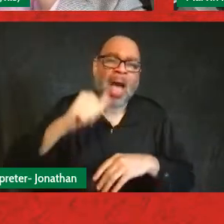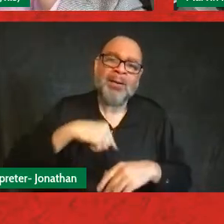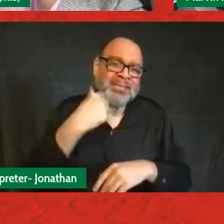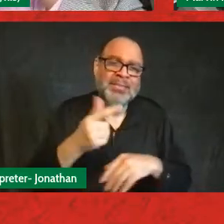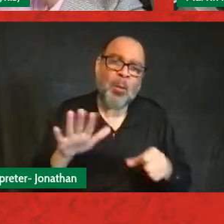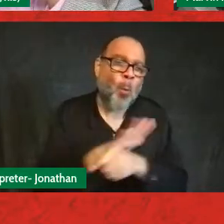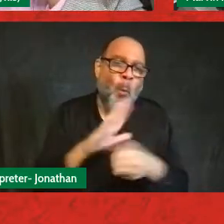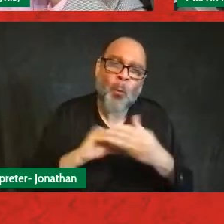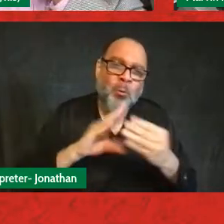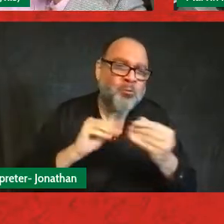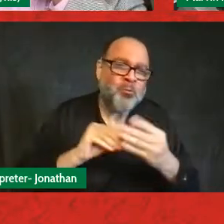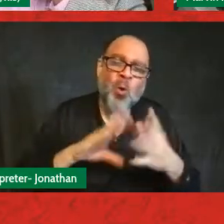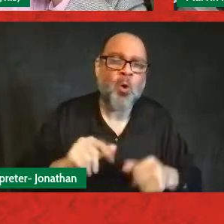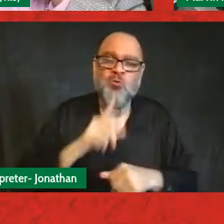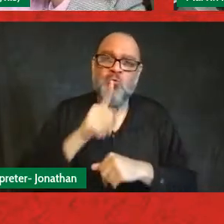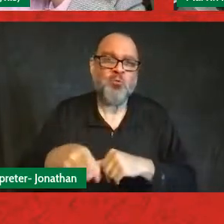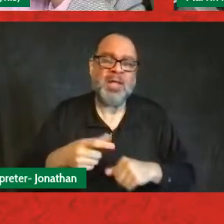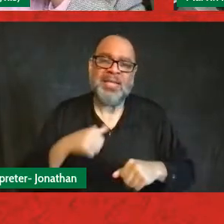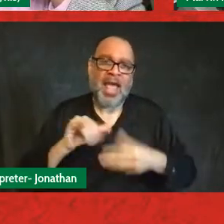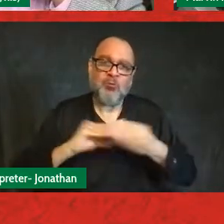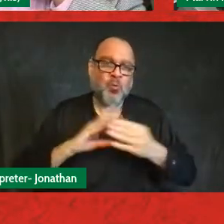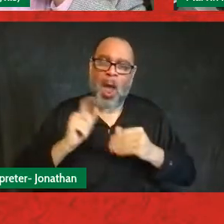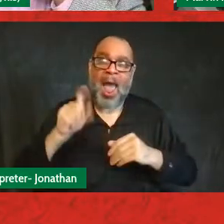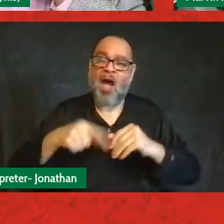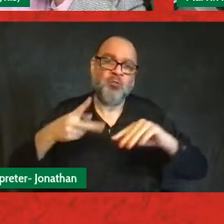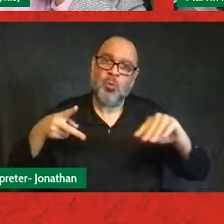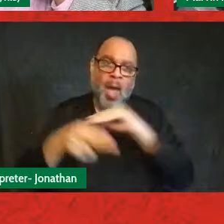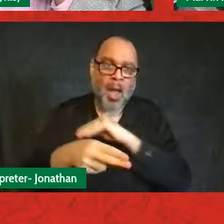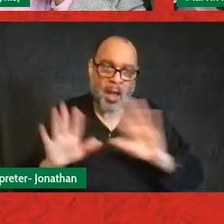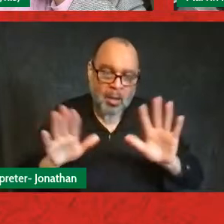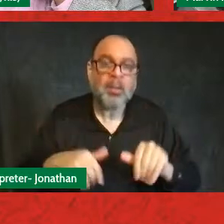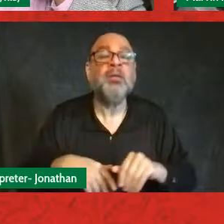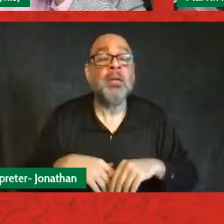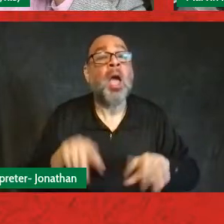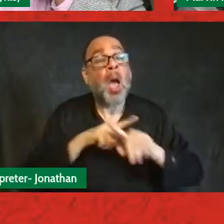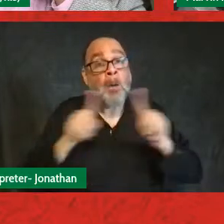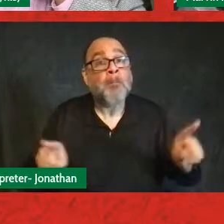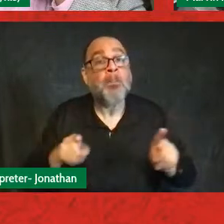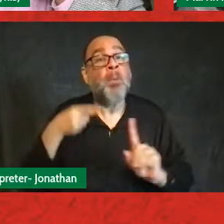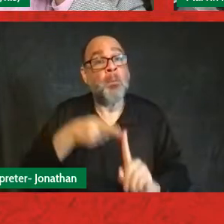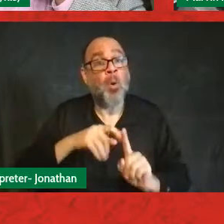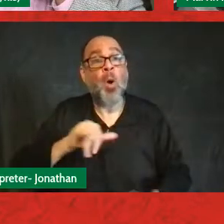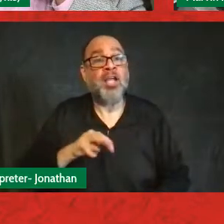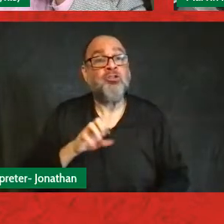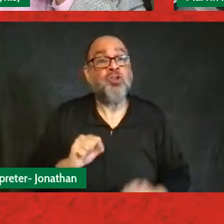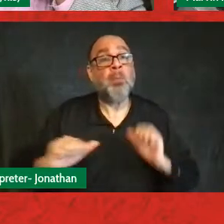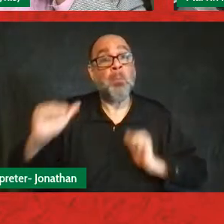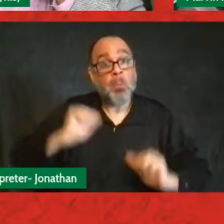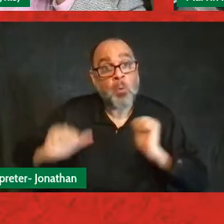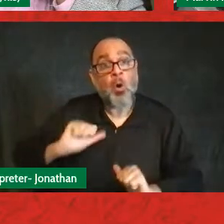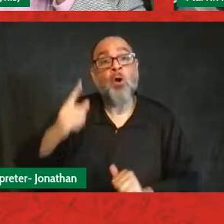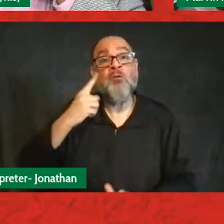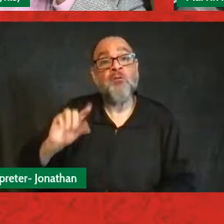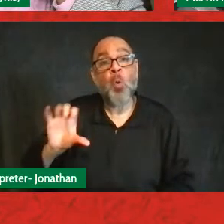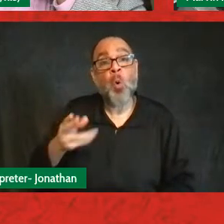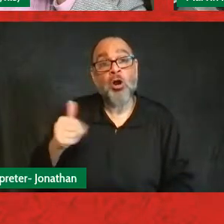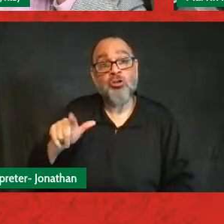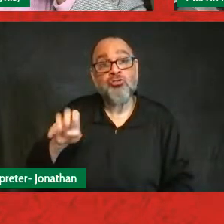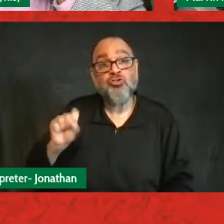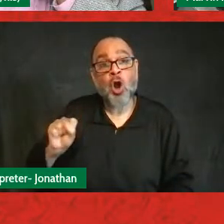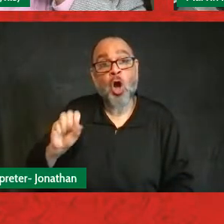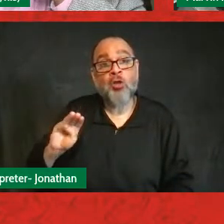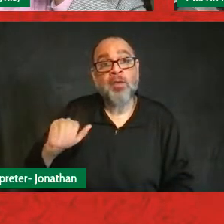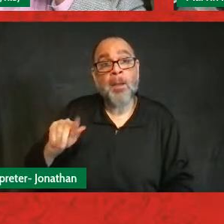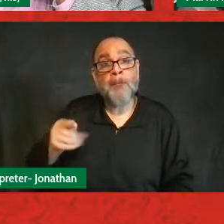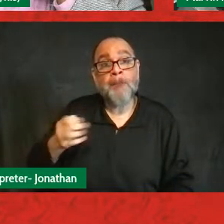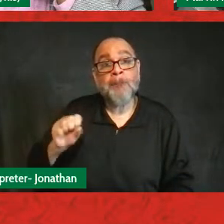like spiel for it, but I'm going to cut it short in half. So James Hewlett performed privately for Charles Matthews. And Charles Matthews